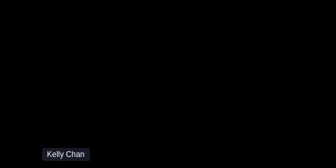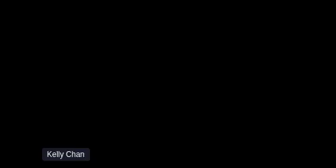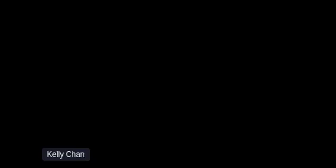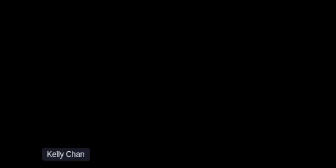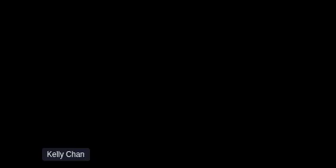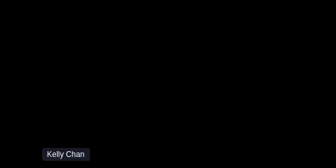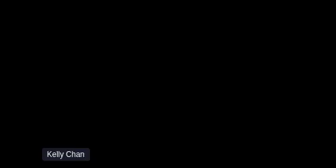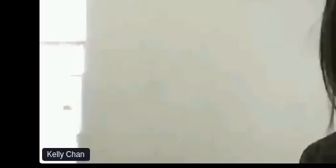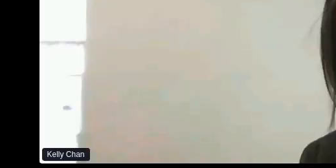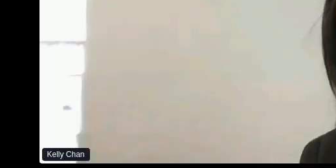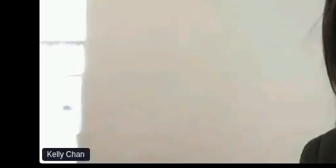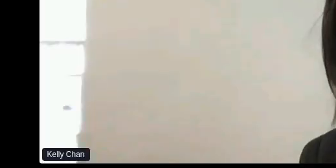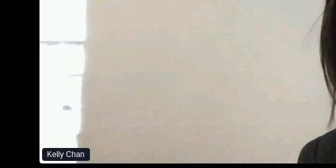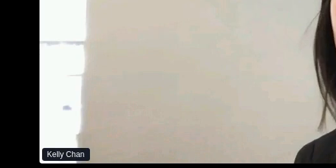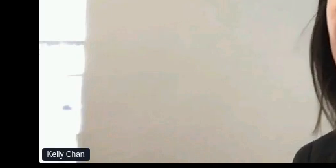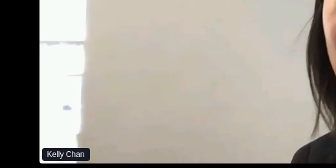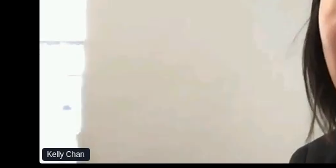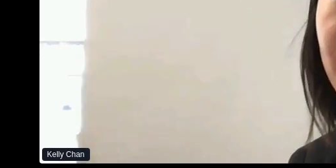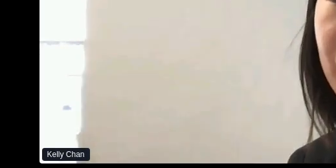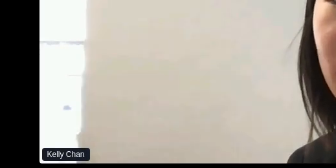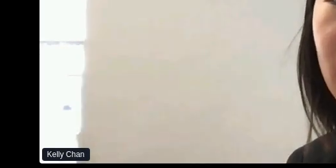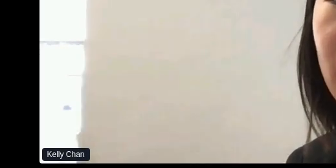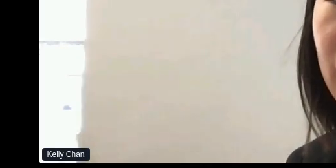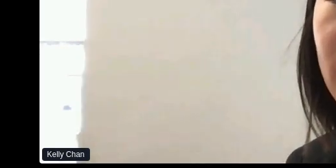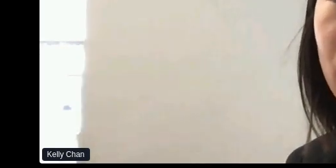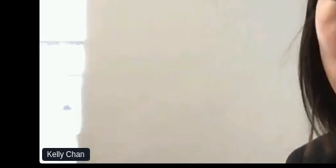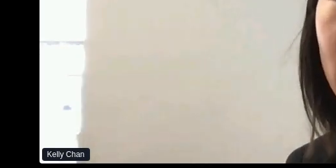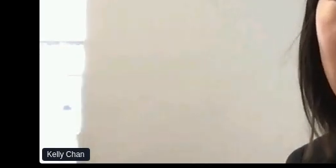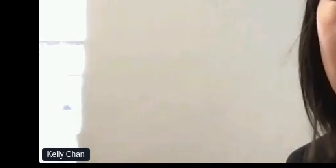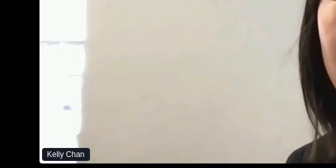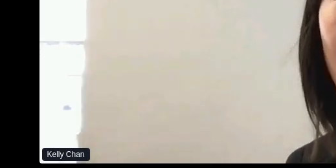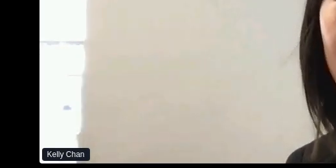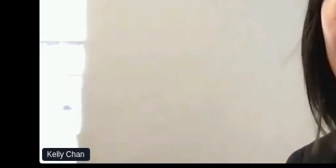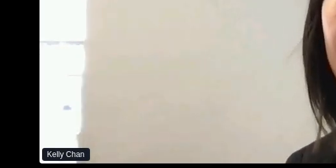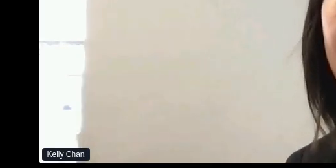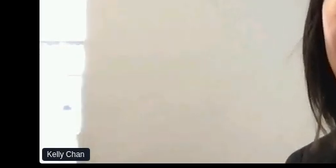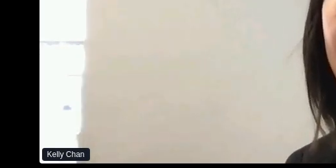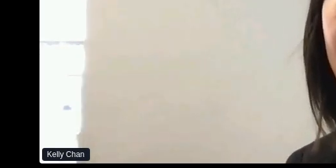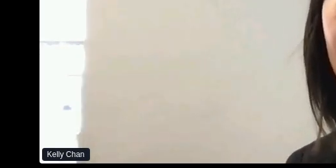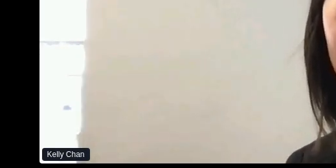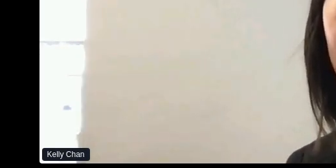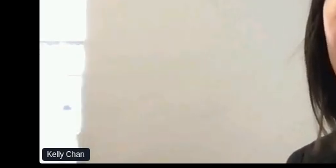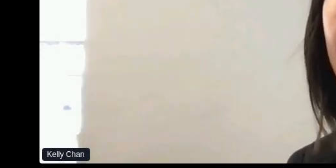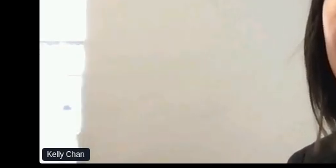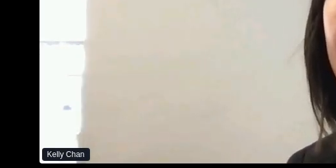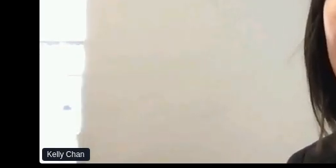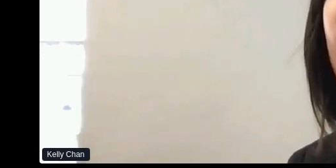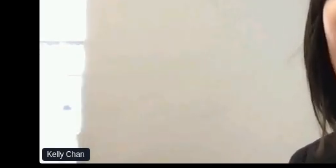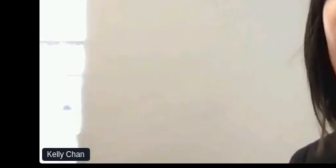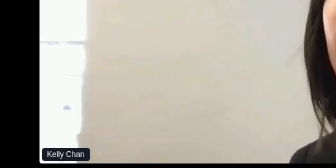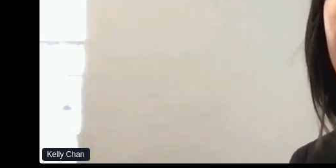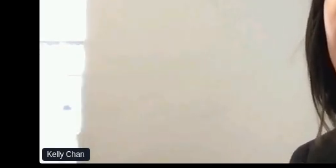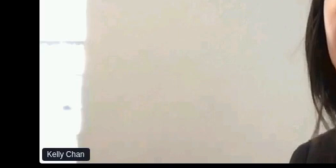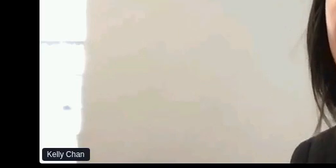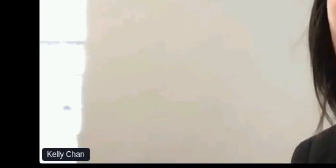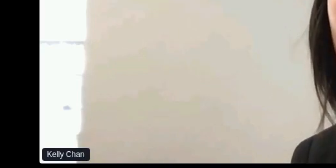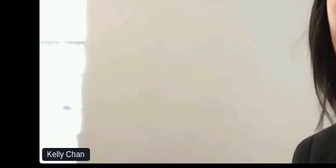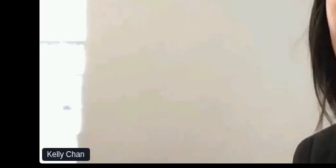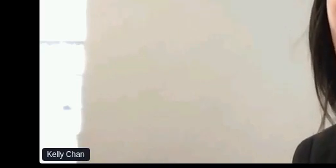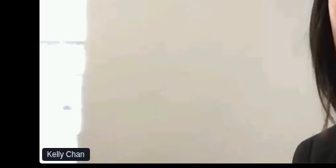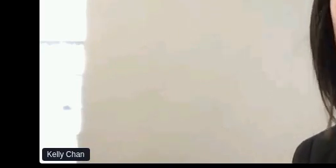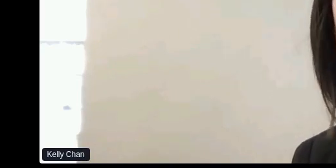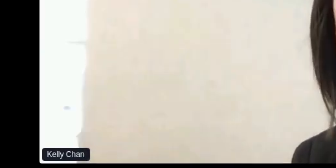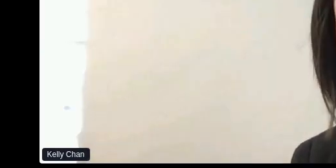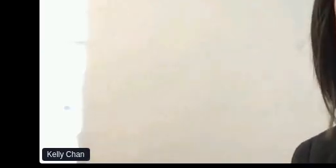Yeah, okay, so no more questions? One last question is can the system be plugged into the